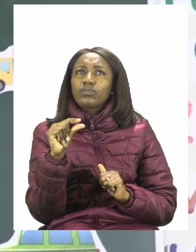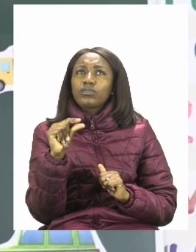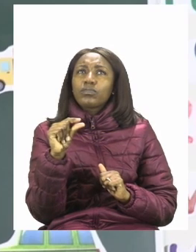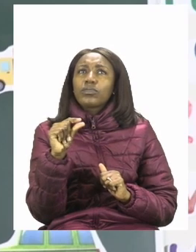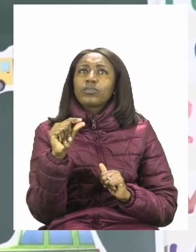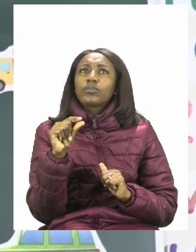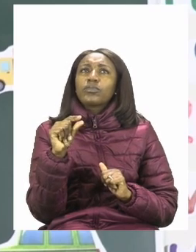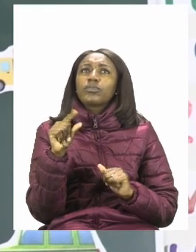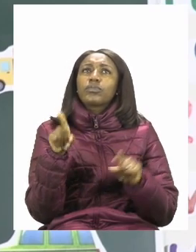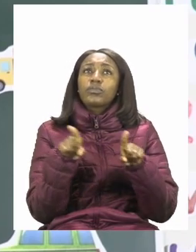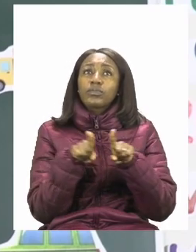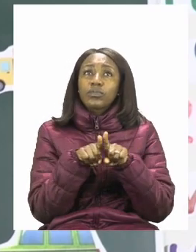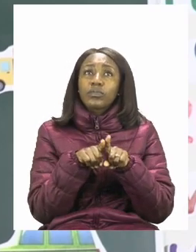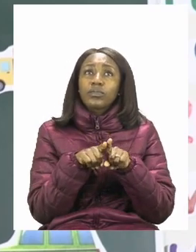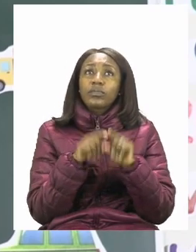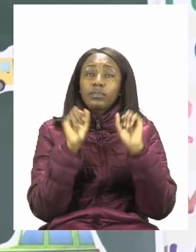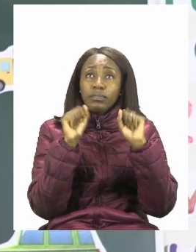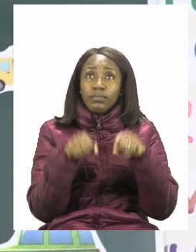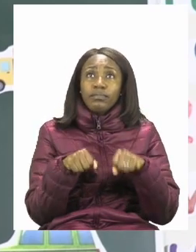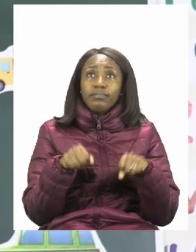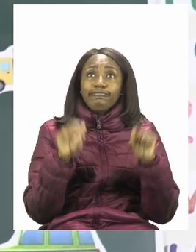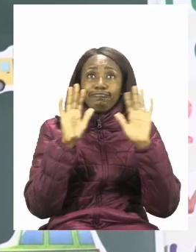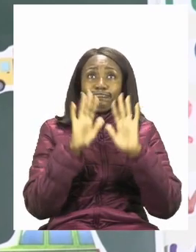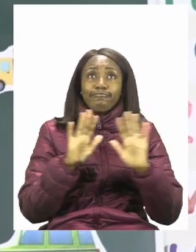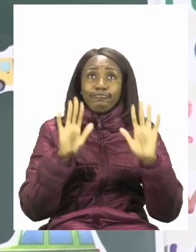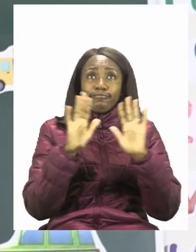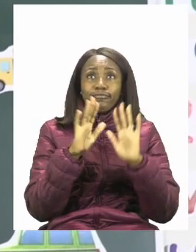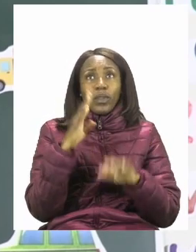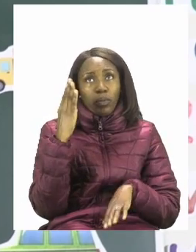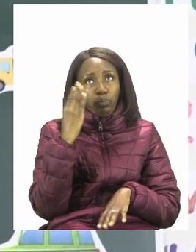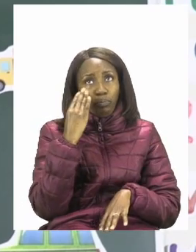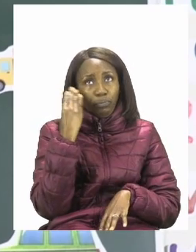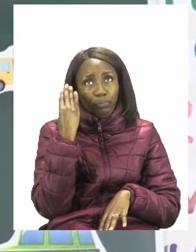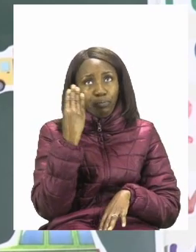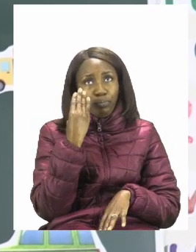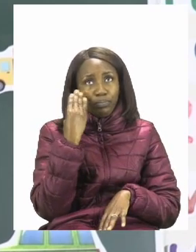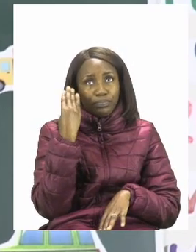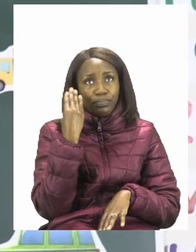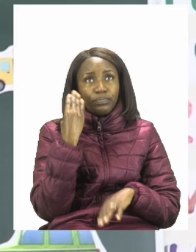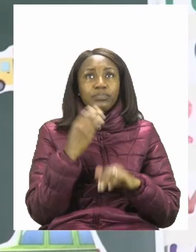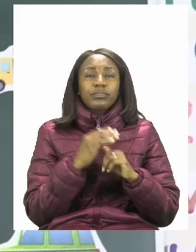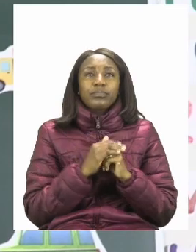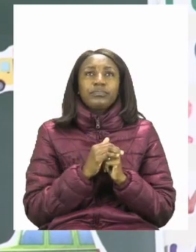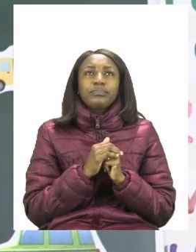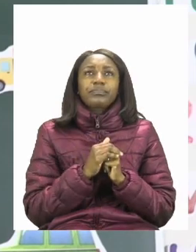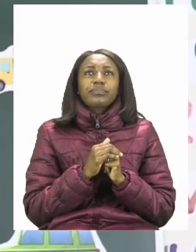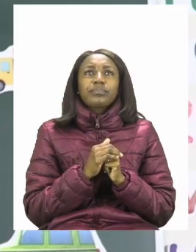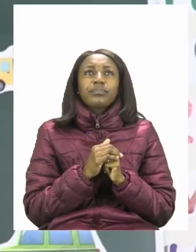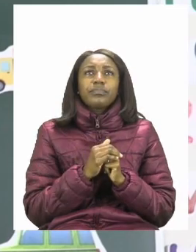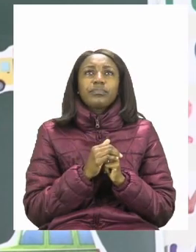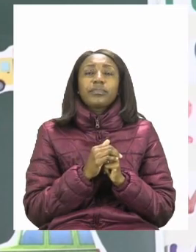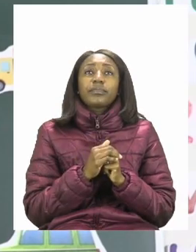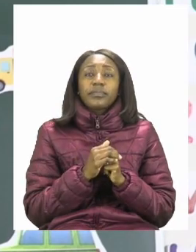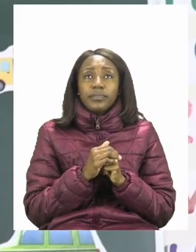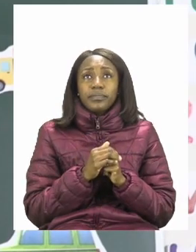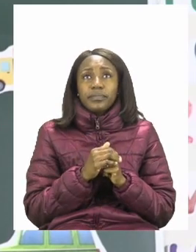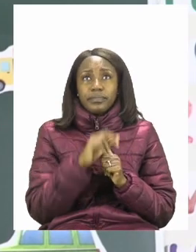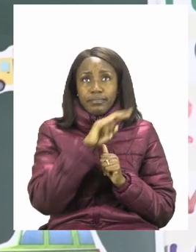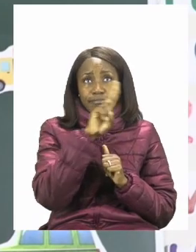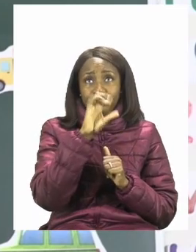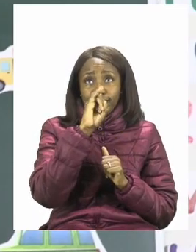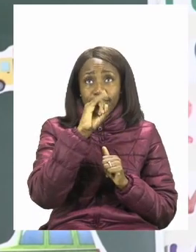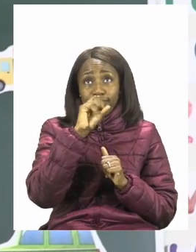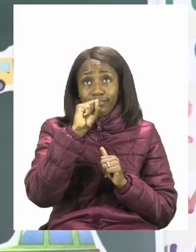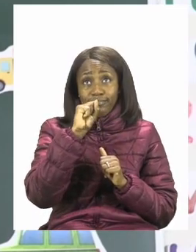same, you have to color blue. The next word